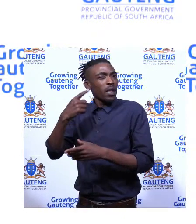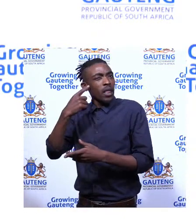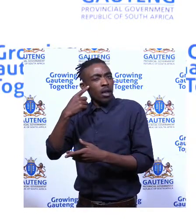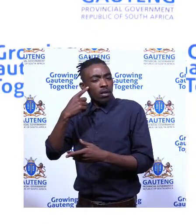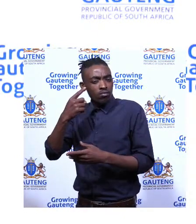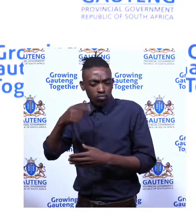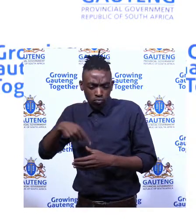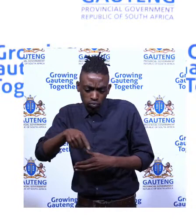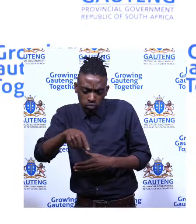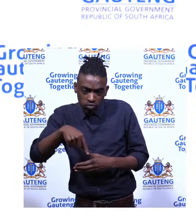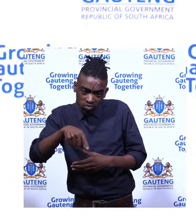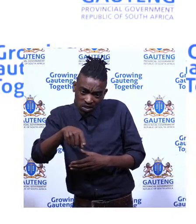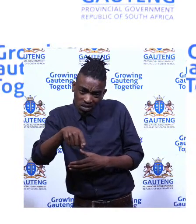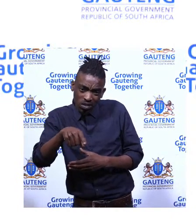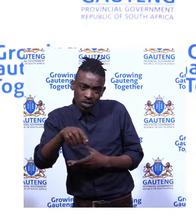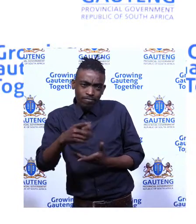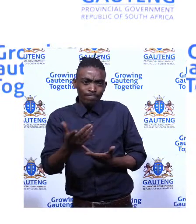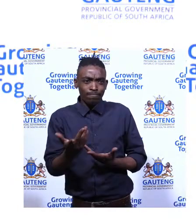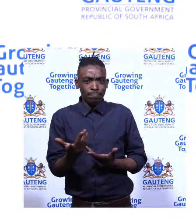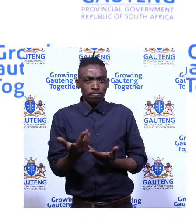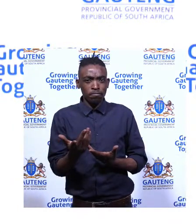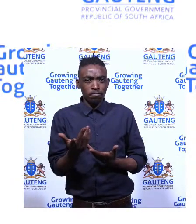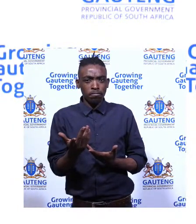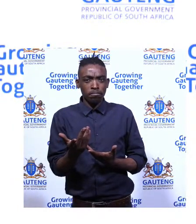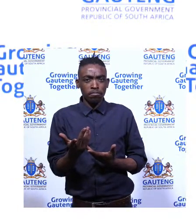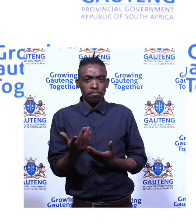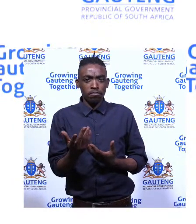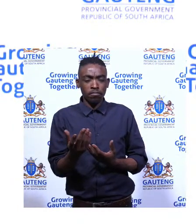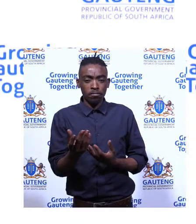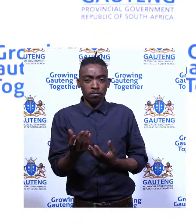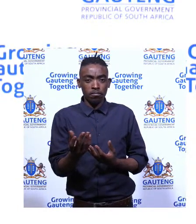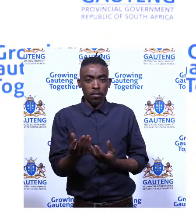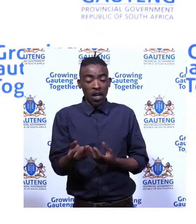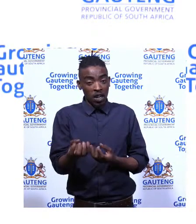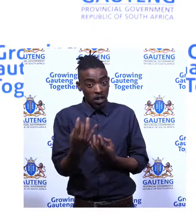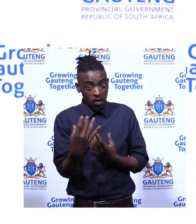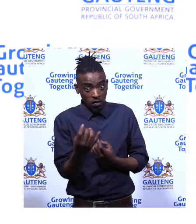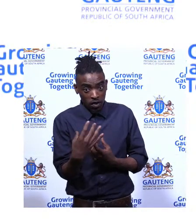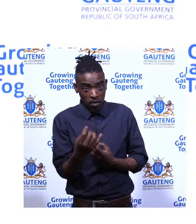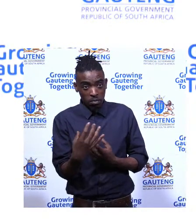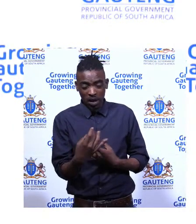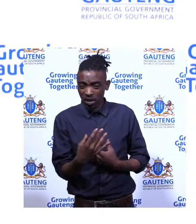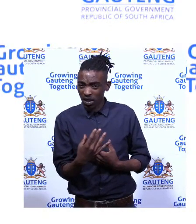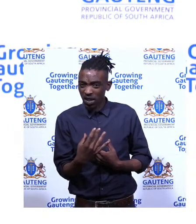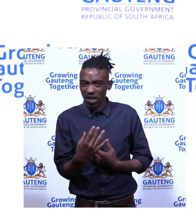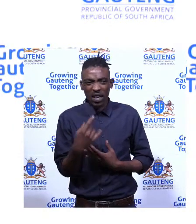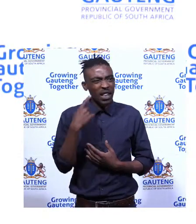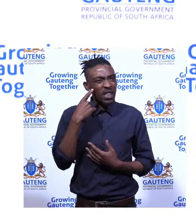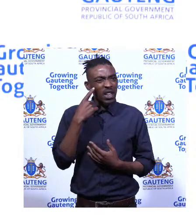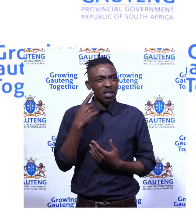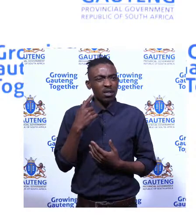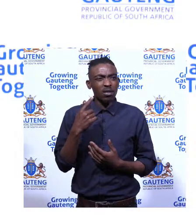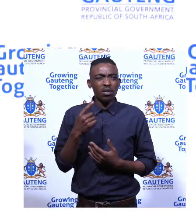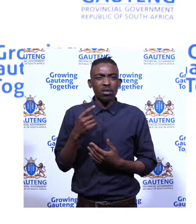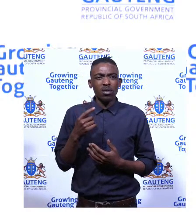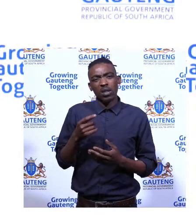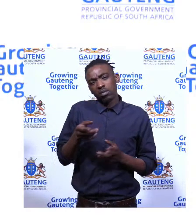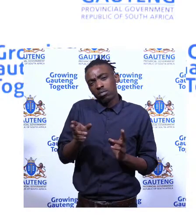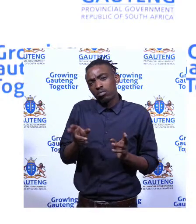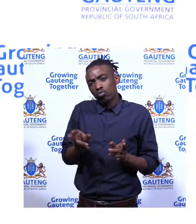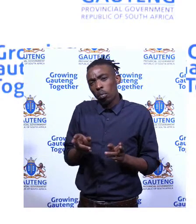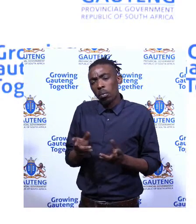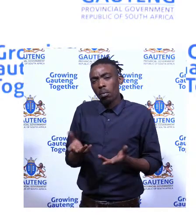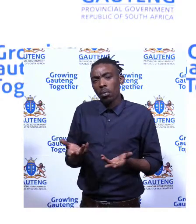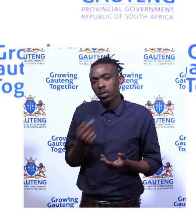week, the update we gave you last week was adequate. At